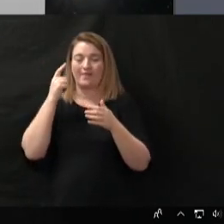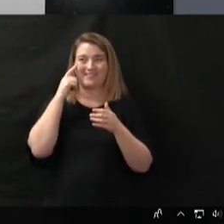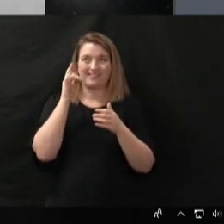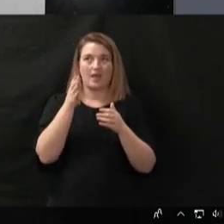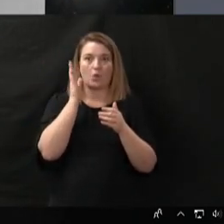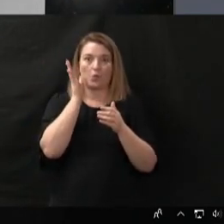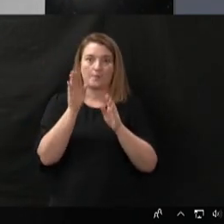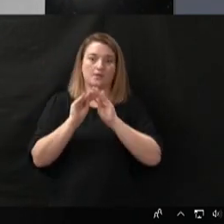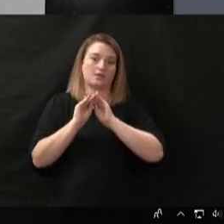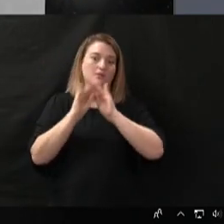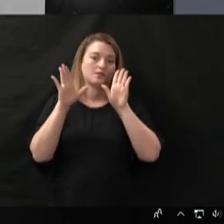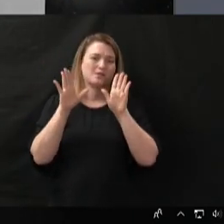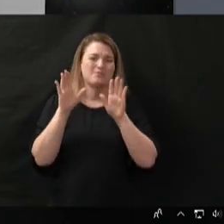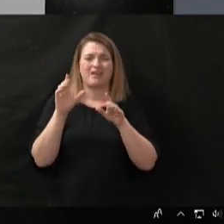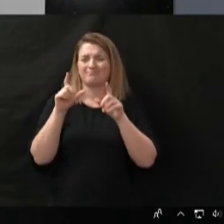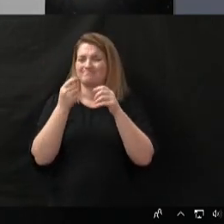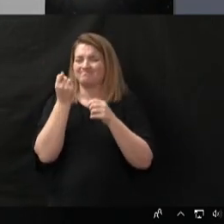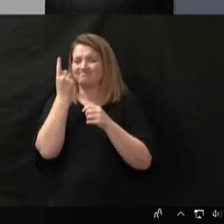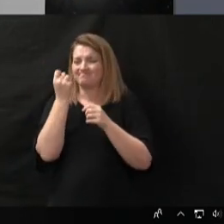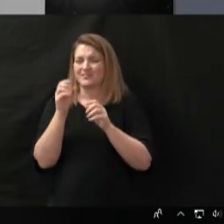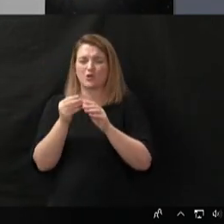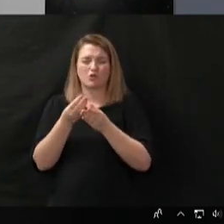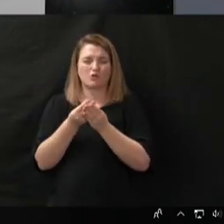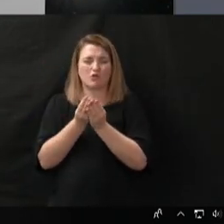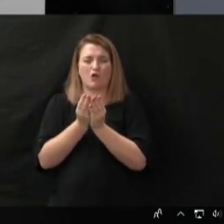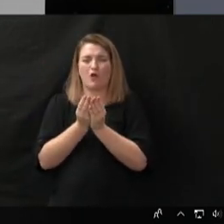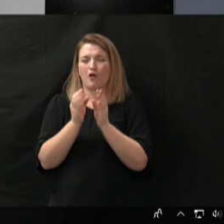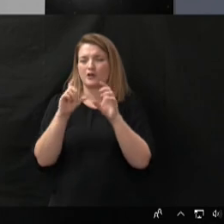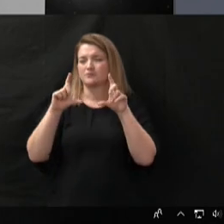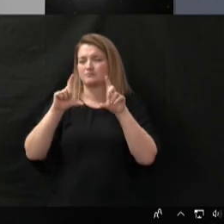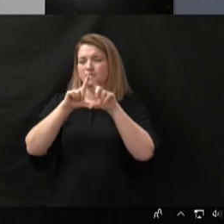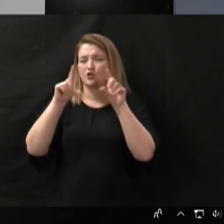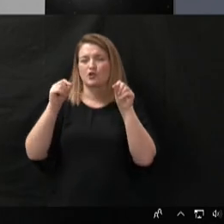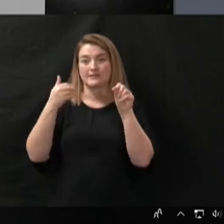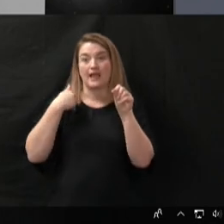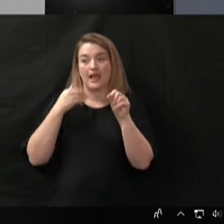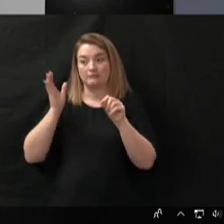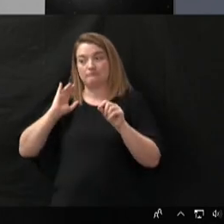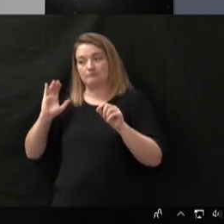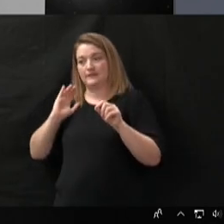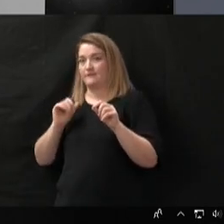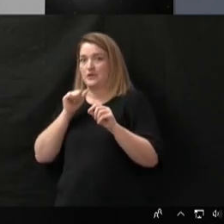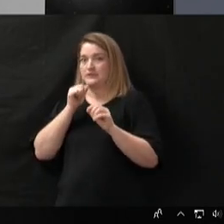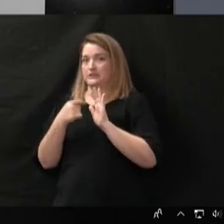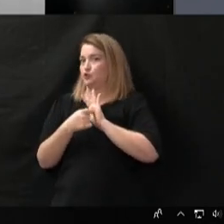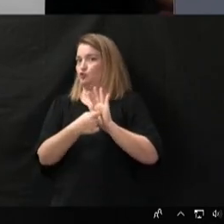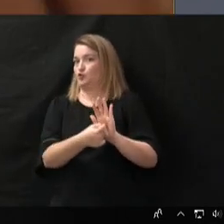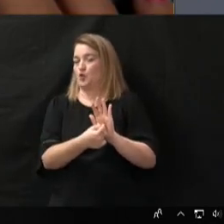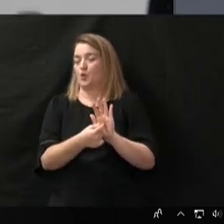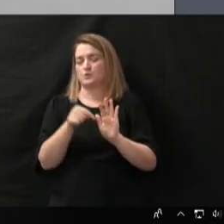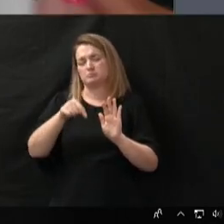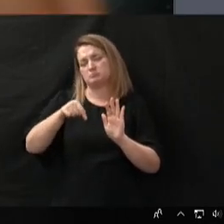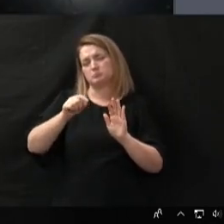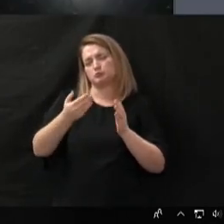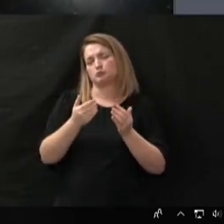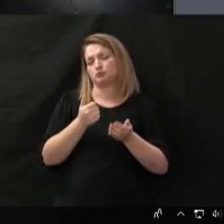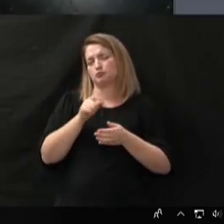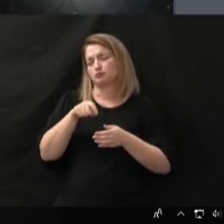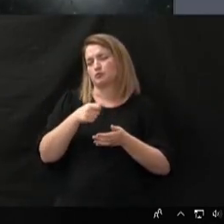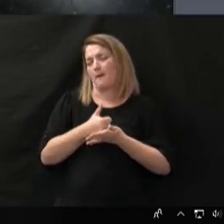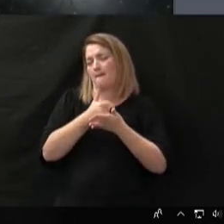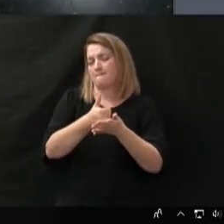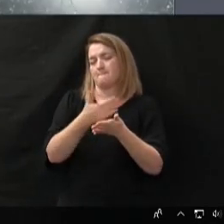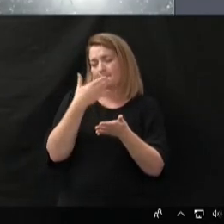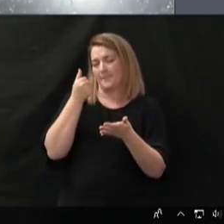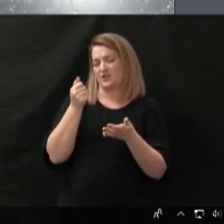cards I had before, they didn't have lines, so they had to tell me whether it was a prefix or suffix, okay? So, I'm just